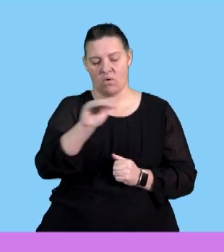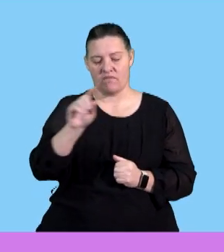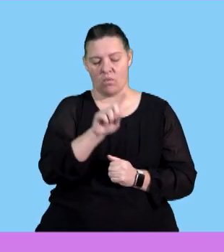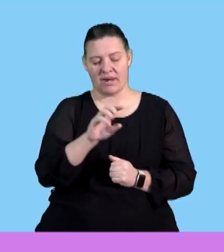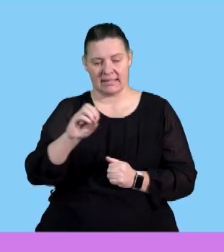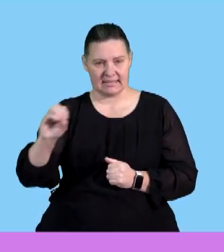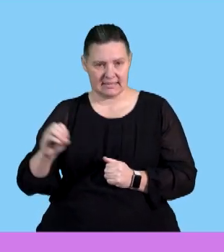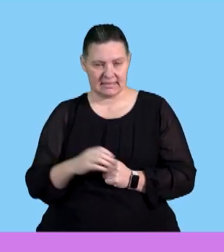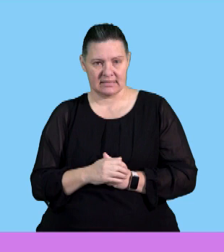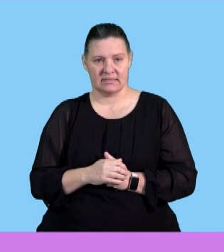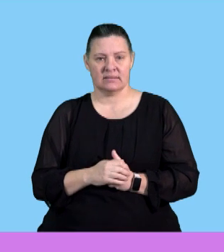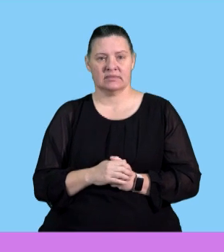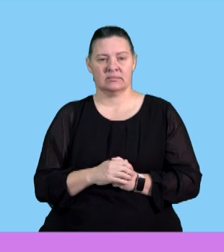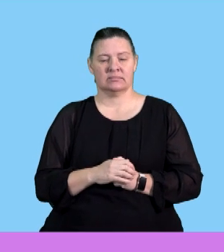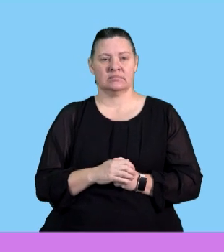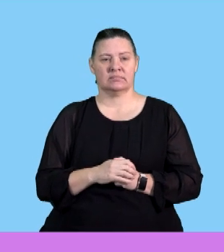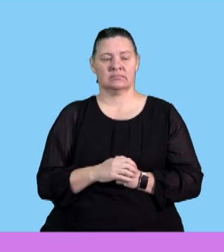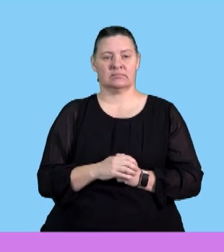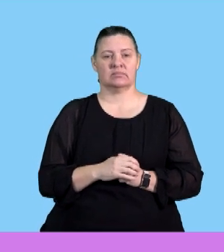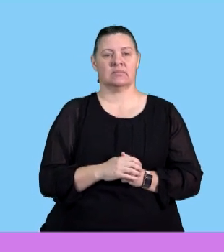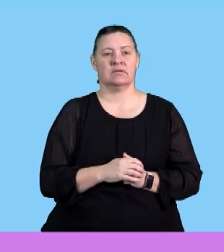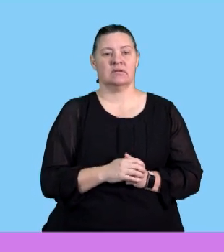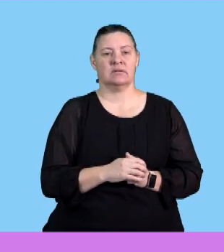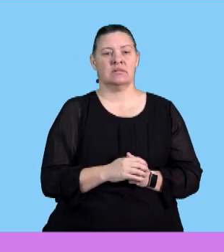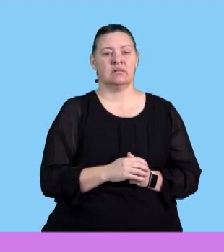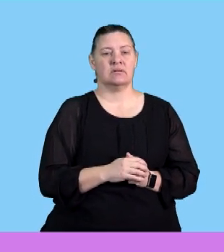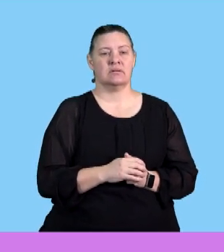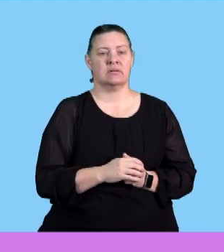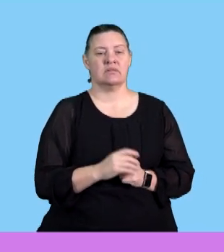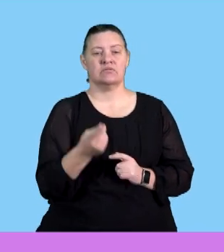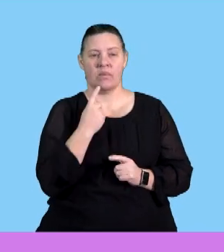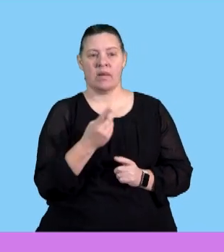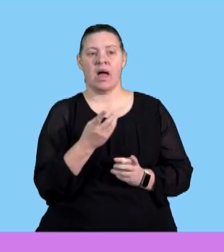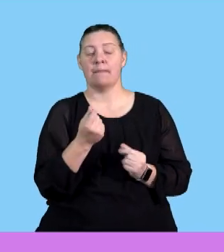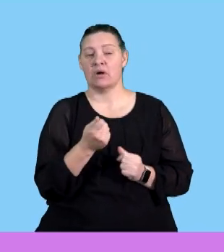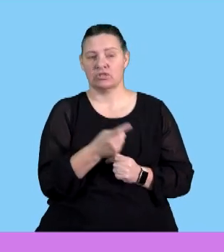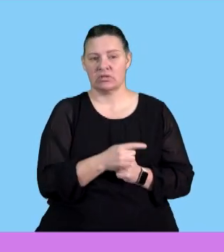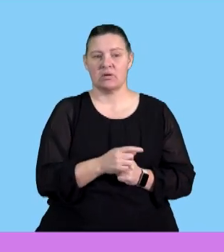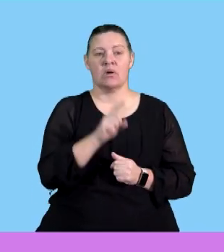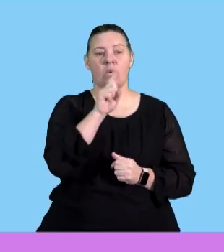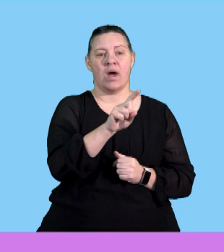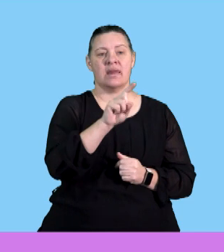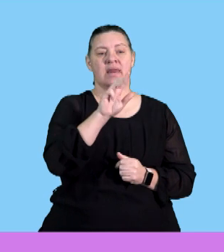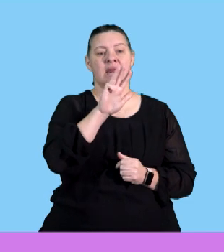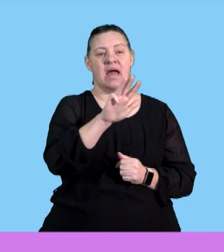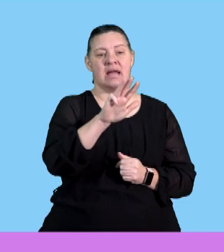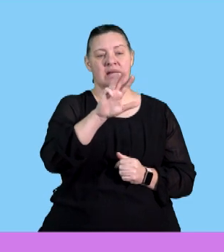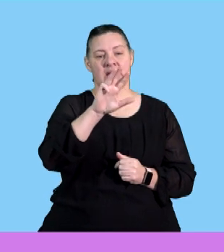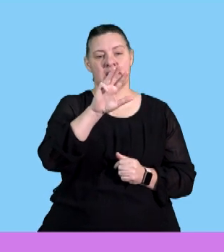115 over 100. Okay, so now this gives us a total amount of